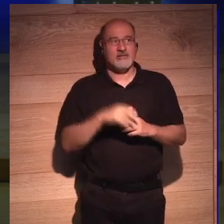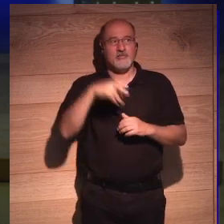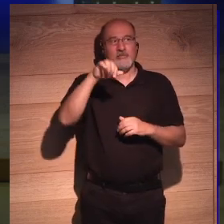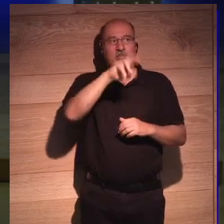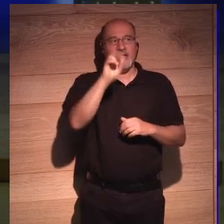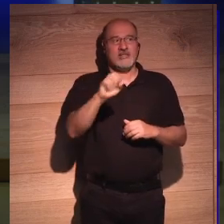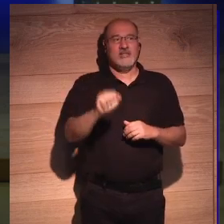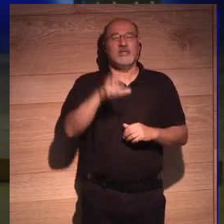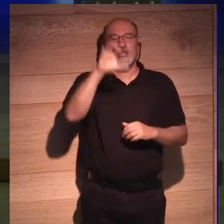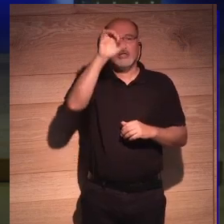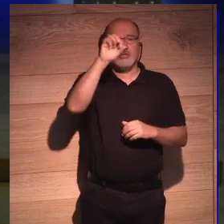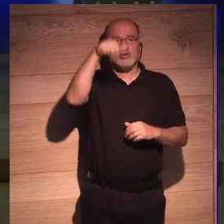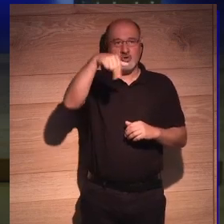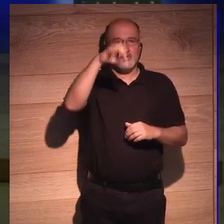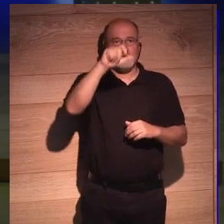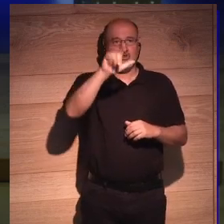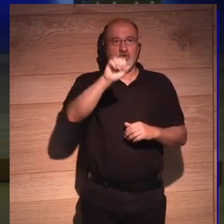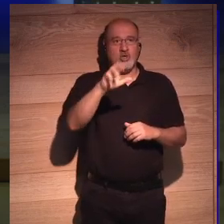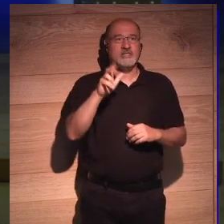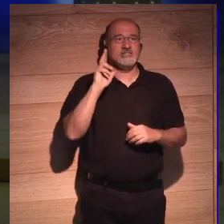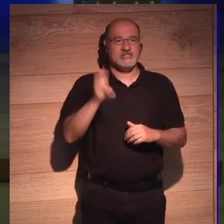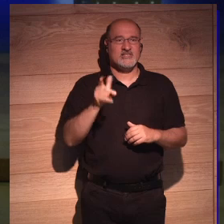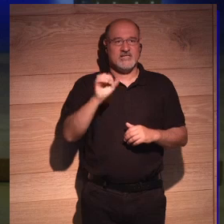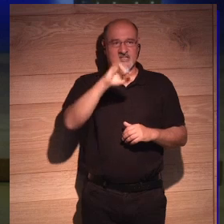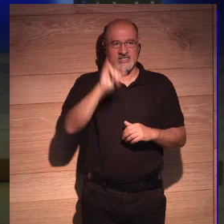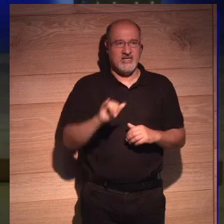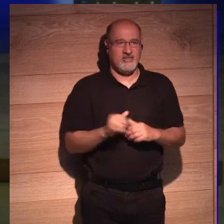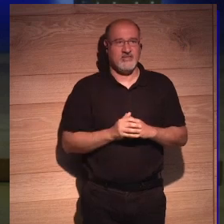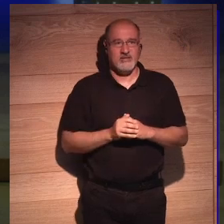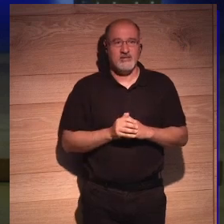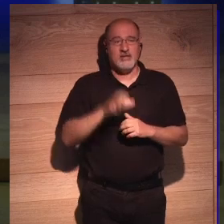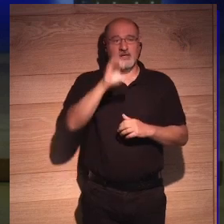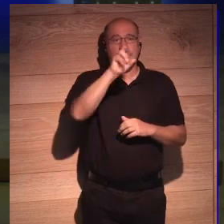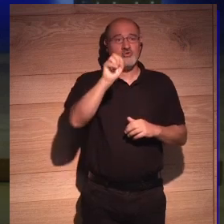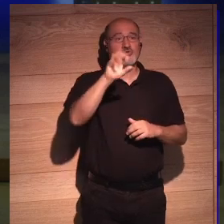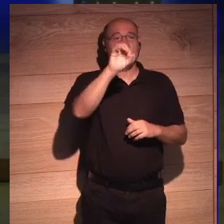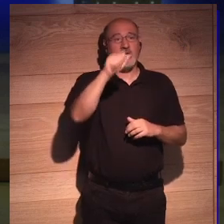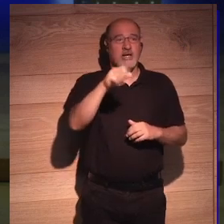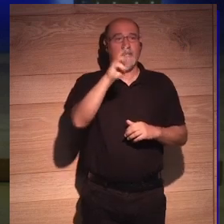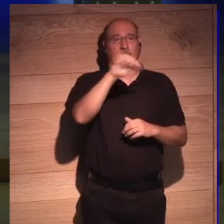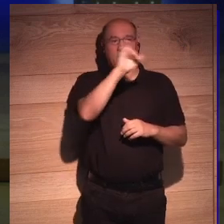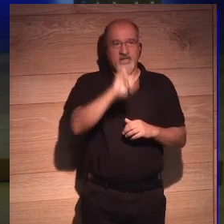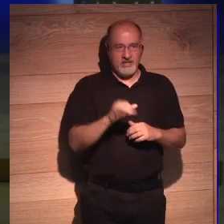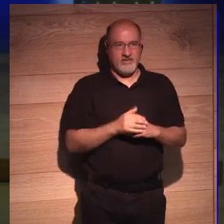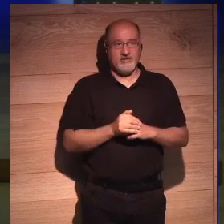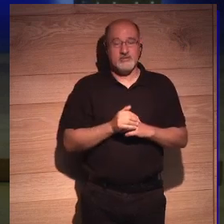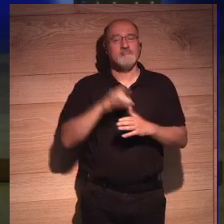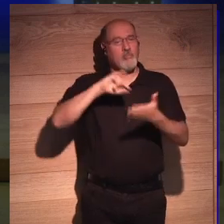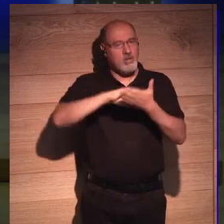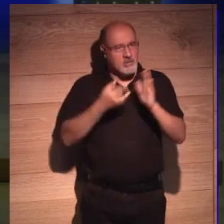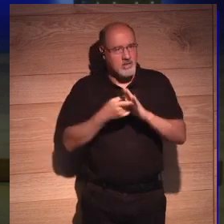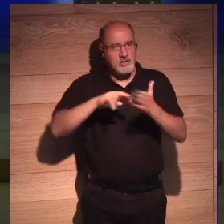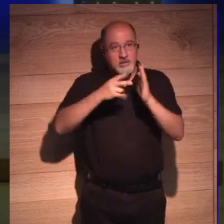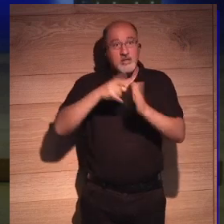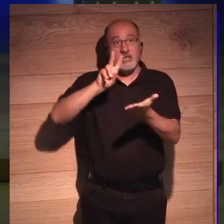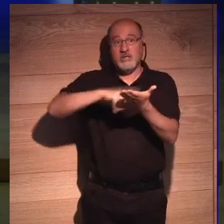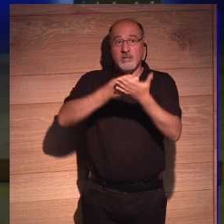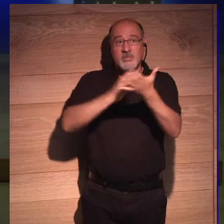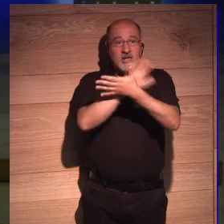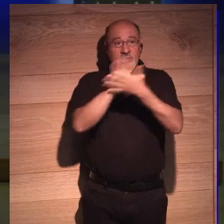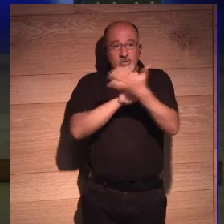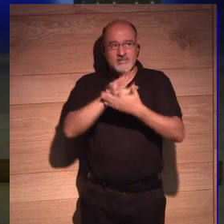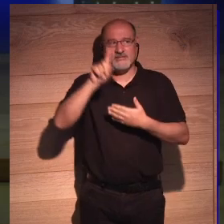Edis Martinez, and Solis Sanchez, because I'm mixing those names every day, and Susana Perez Aruca, and of course the